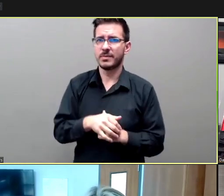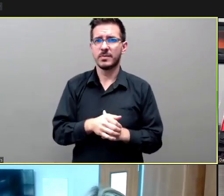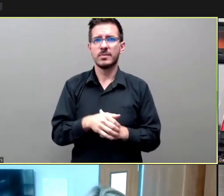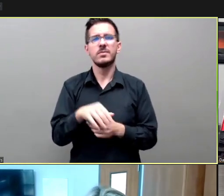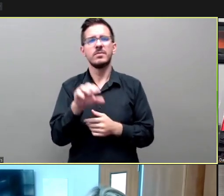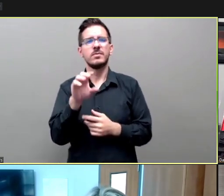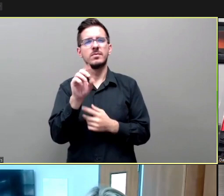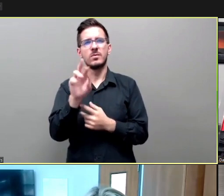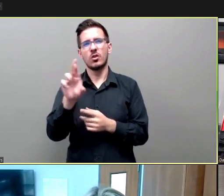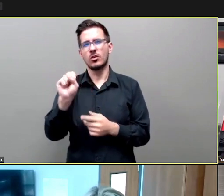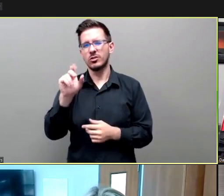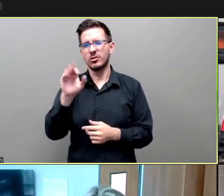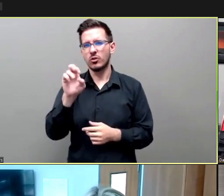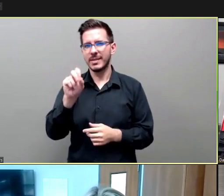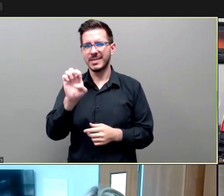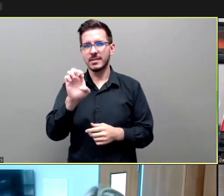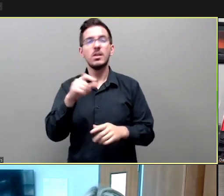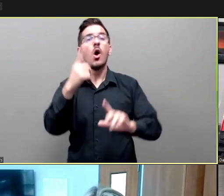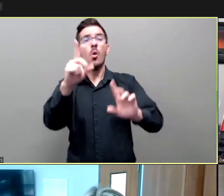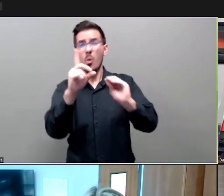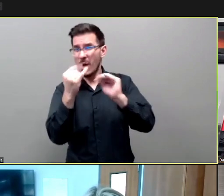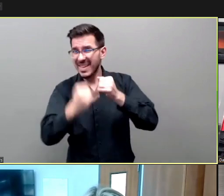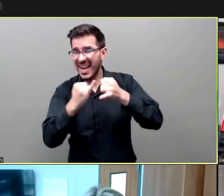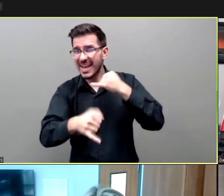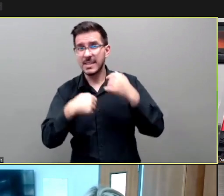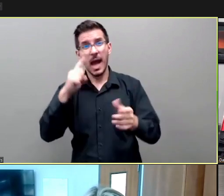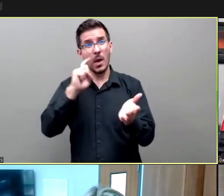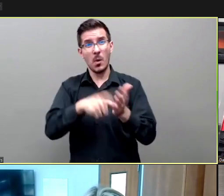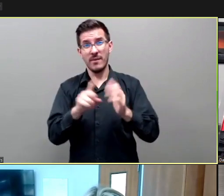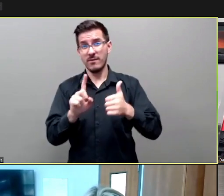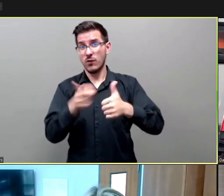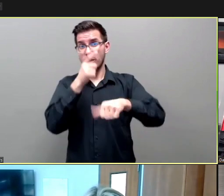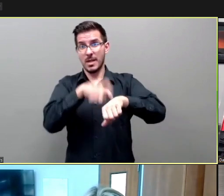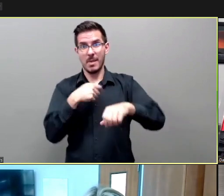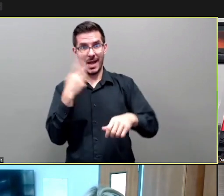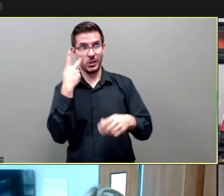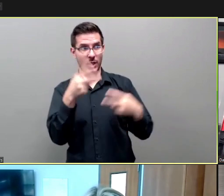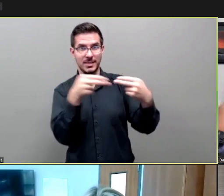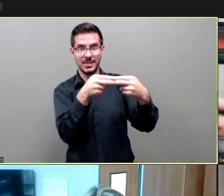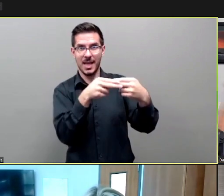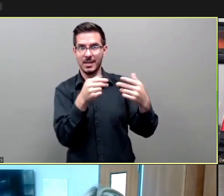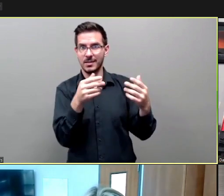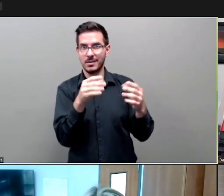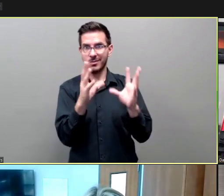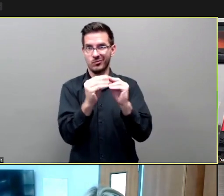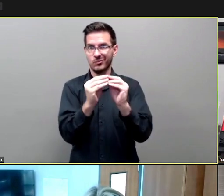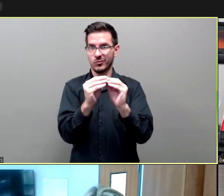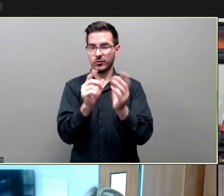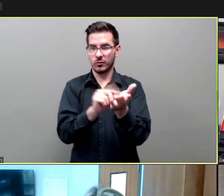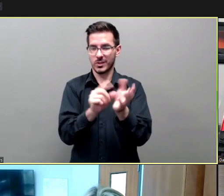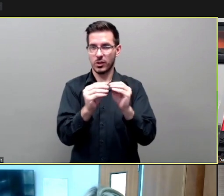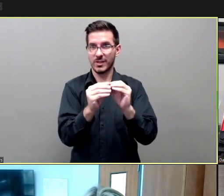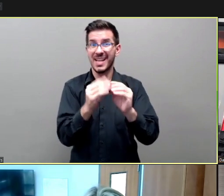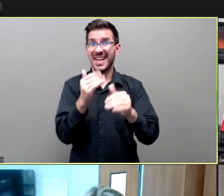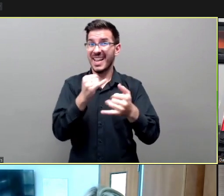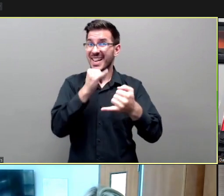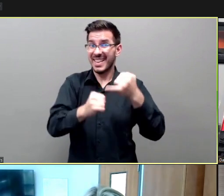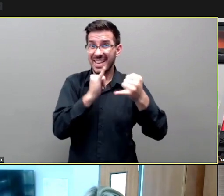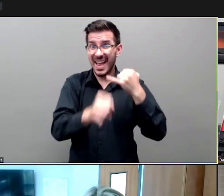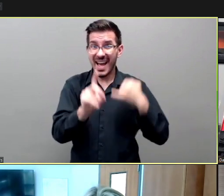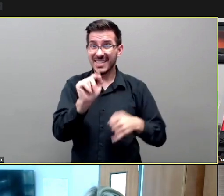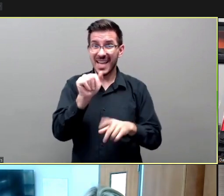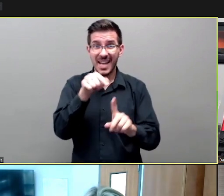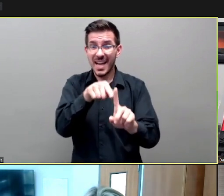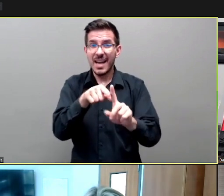I noticed this, unfortunately, the very first time when I was seeing the slide at the press conference, but the last data point is only for the first 8 months